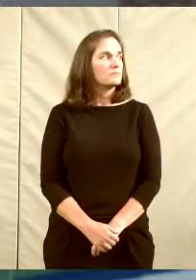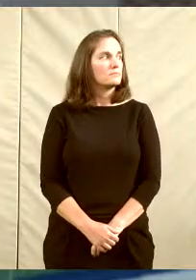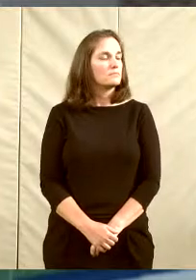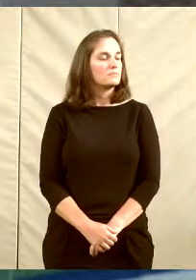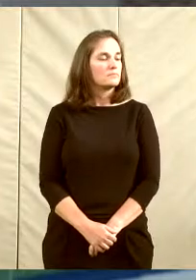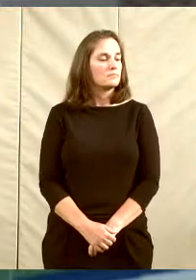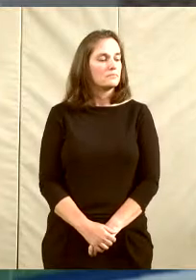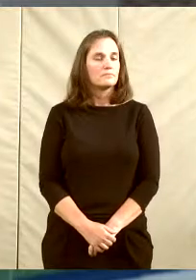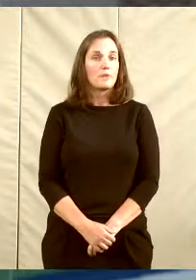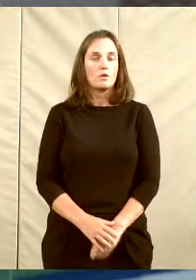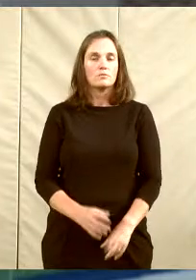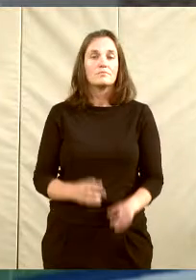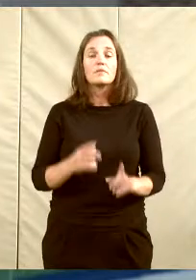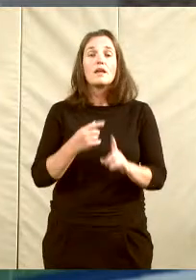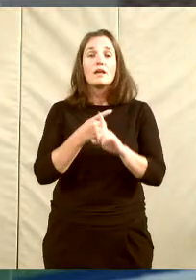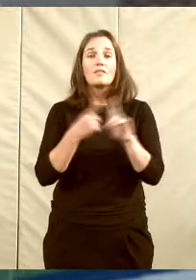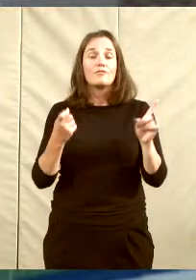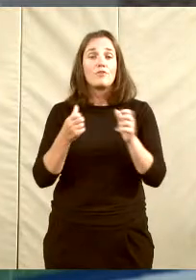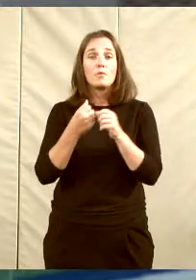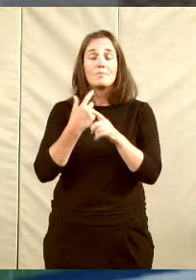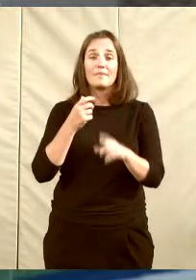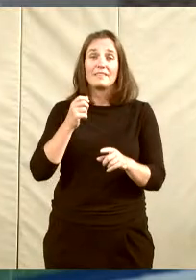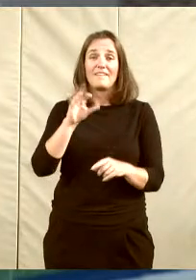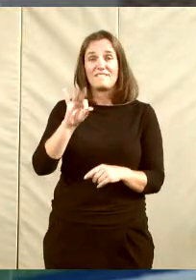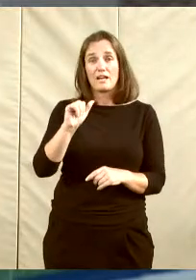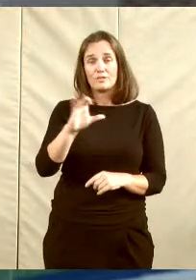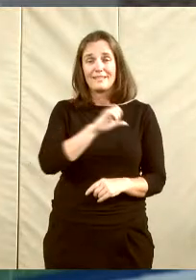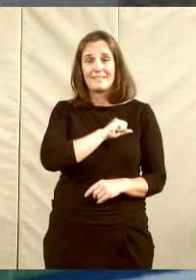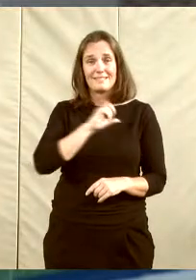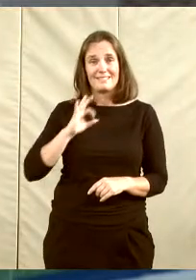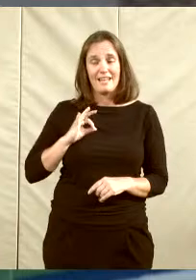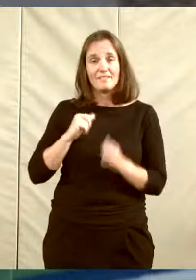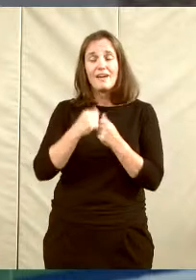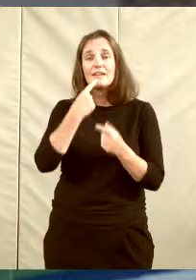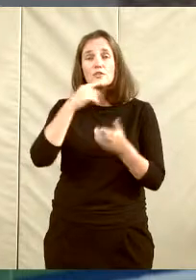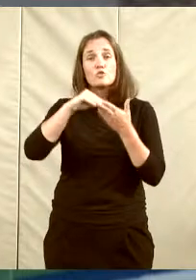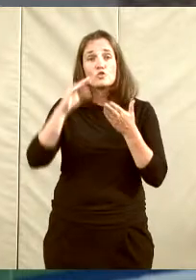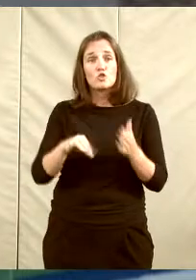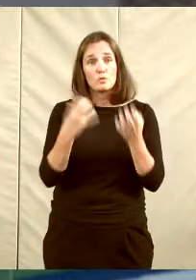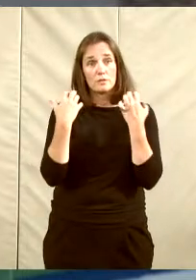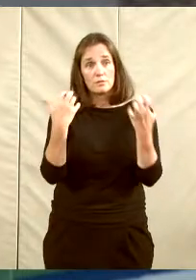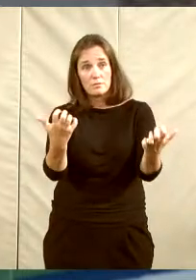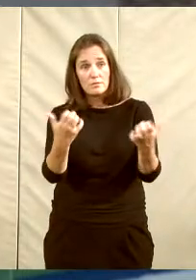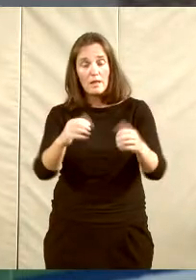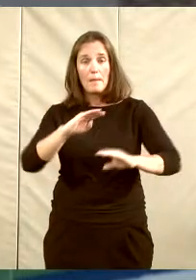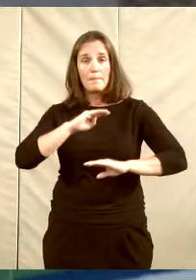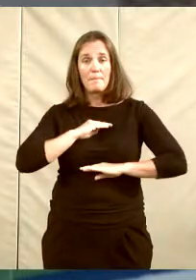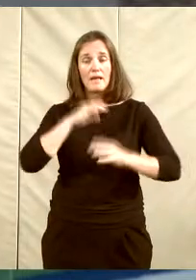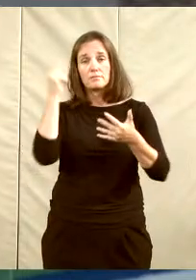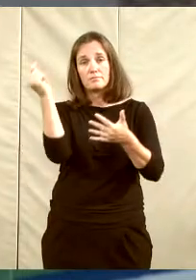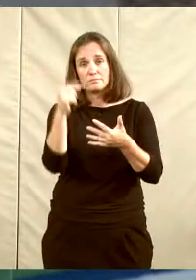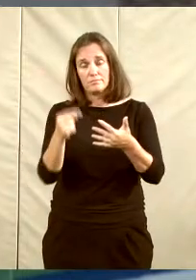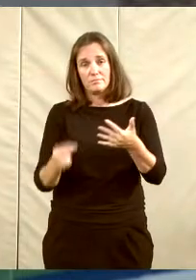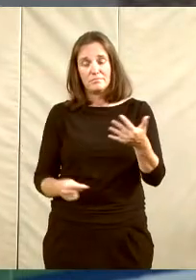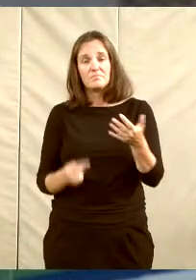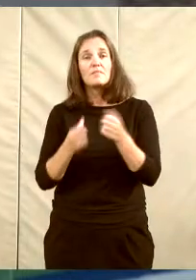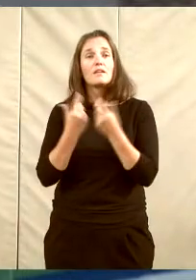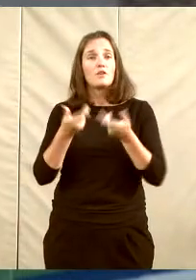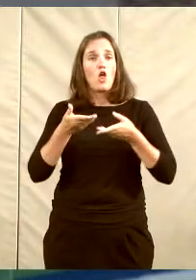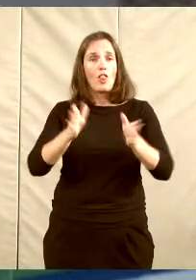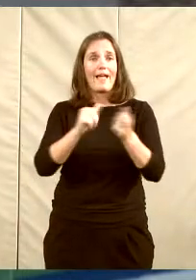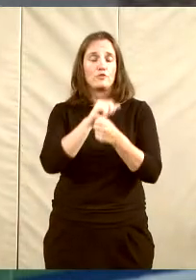Dr. Brin, on behalf of the faculty and staff, I hereby proclaim that the students seated before you have met the criteria to participate in this commencement